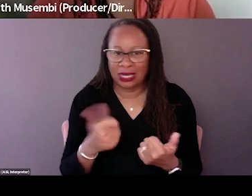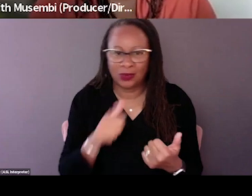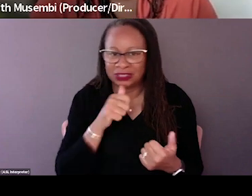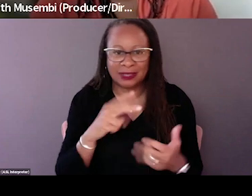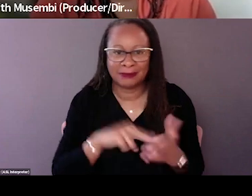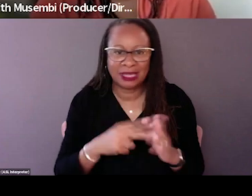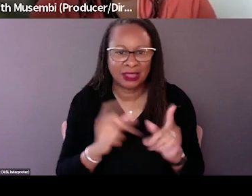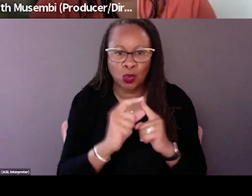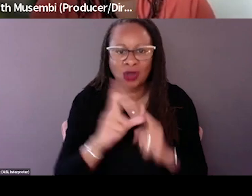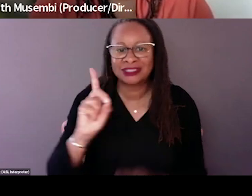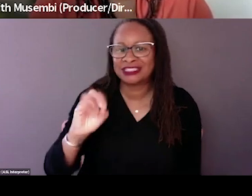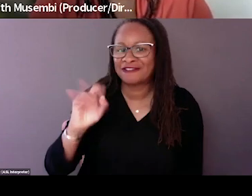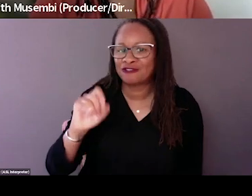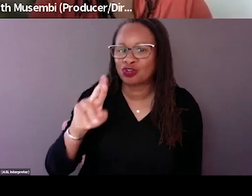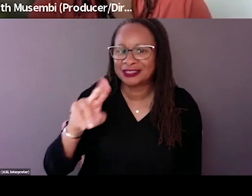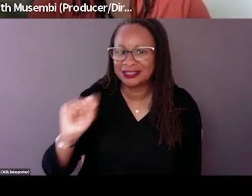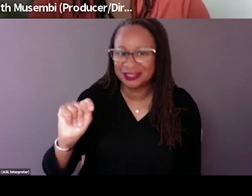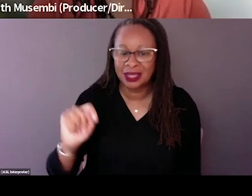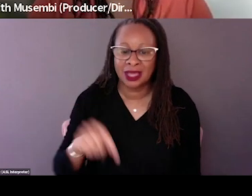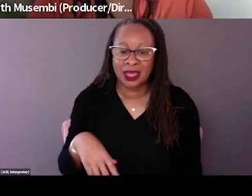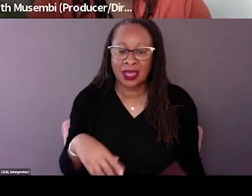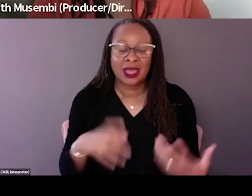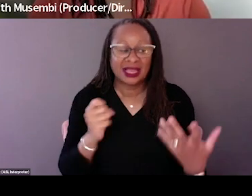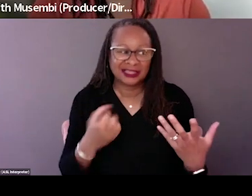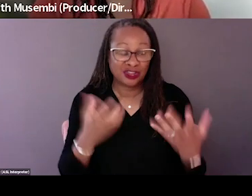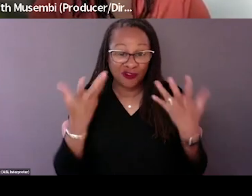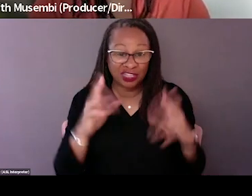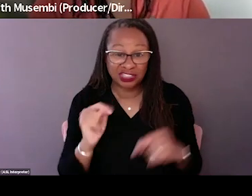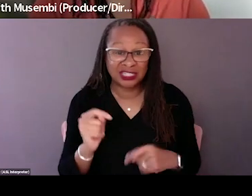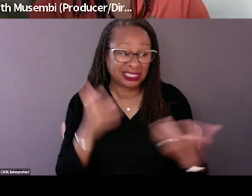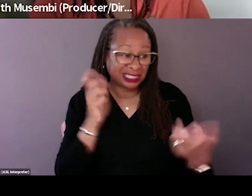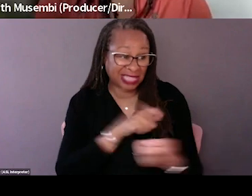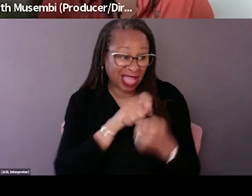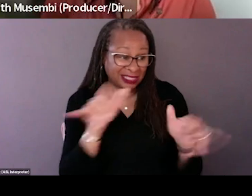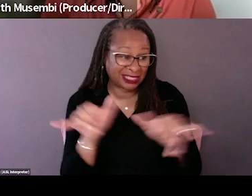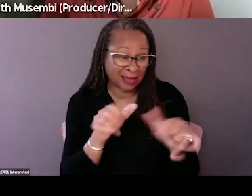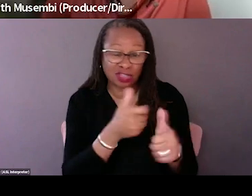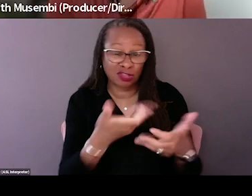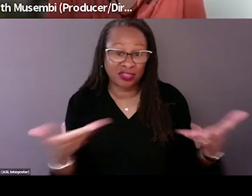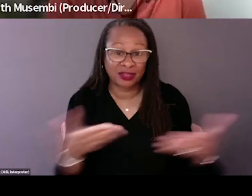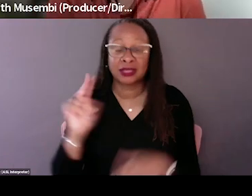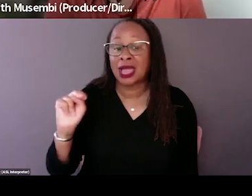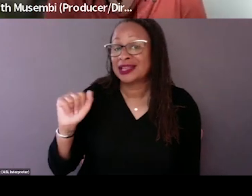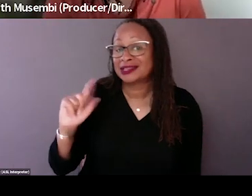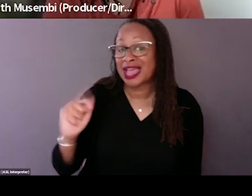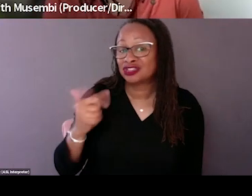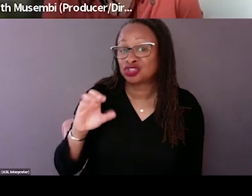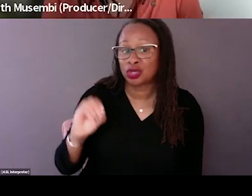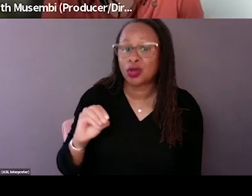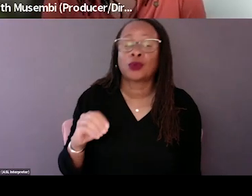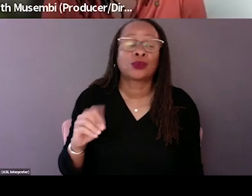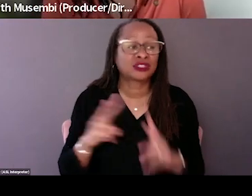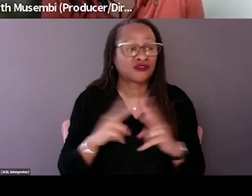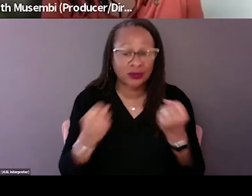production, and you end up making something that's very much like everything else that's out there. But Nat Geo were hugely supportive in letting us run with something that